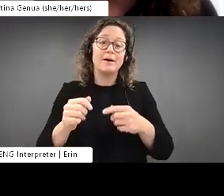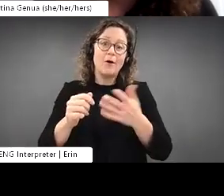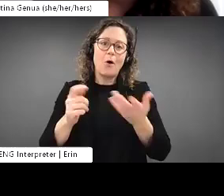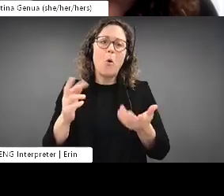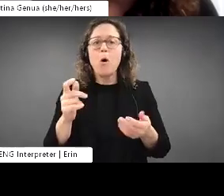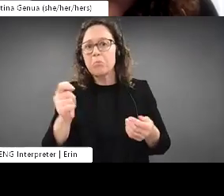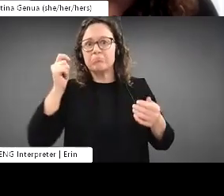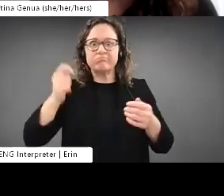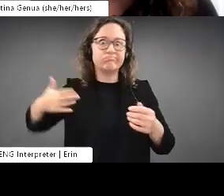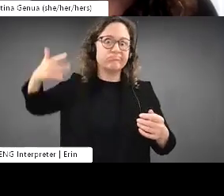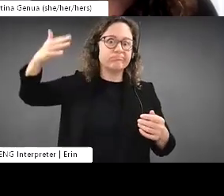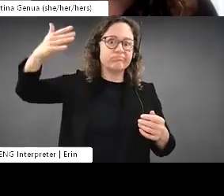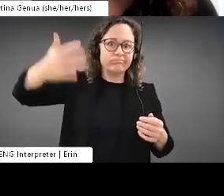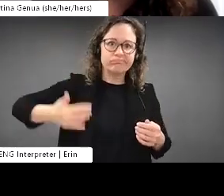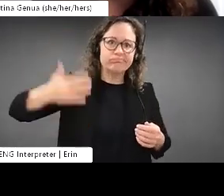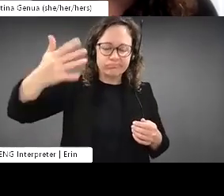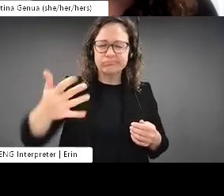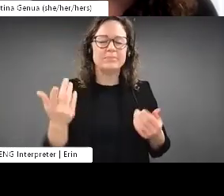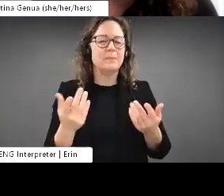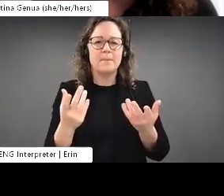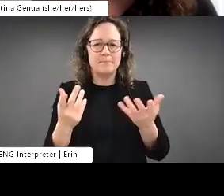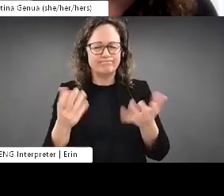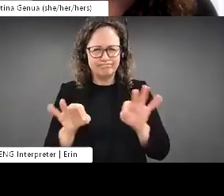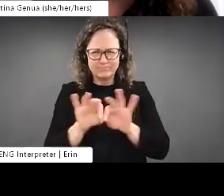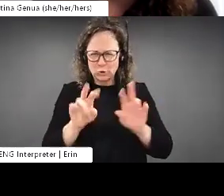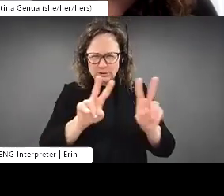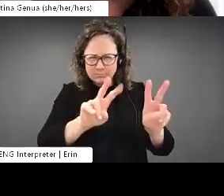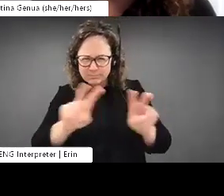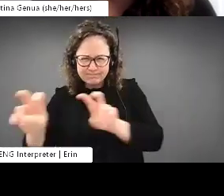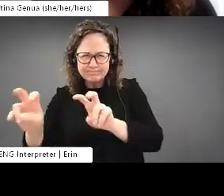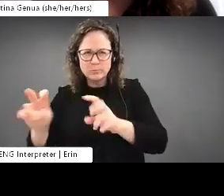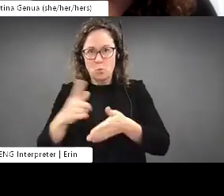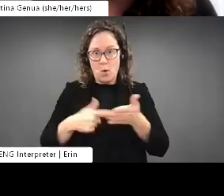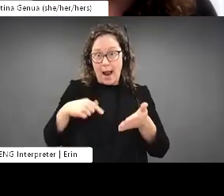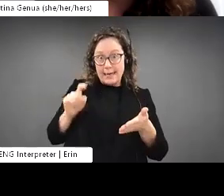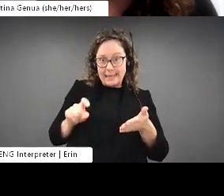Absolutely. And just knowing what your account offers you